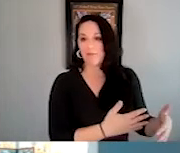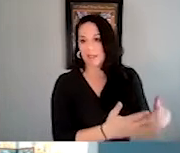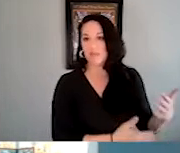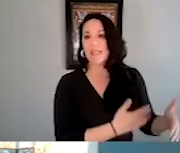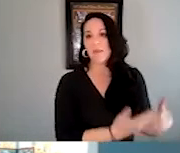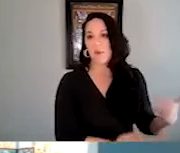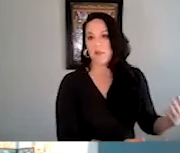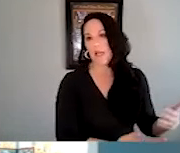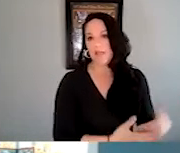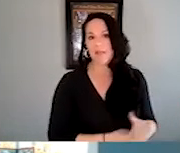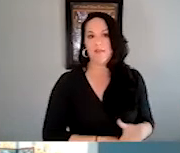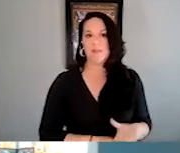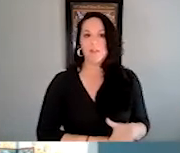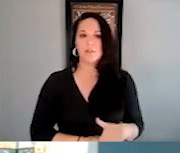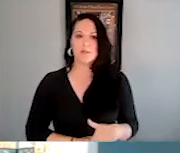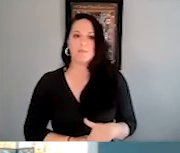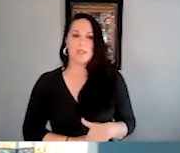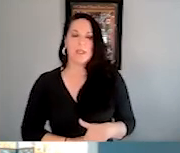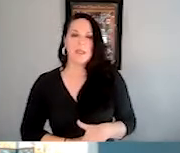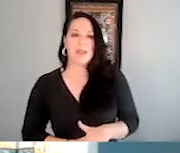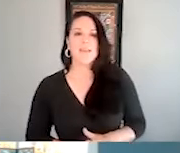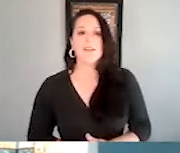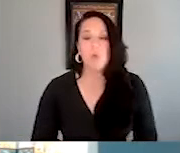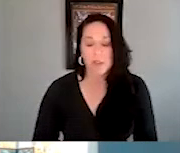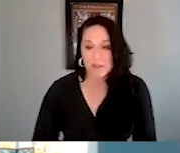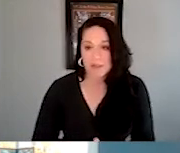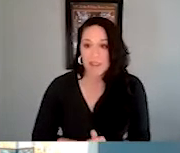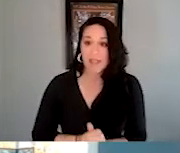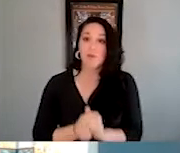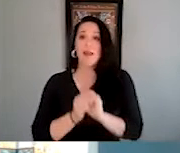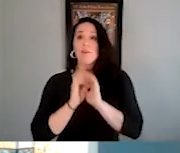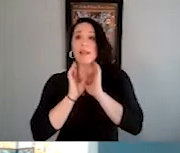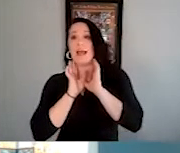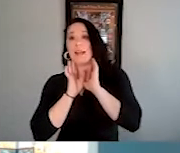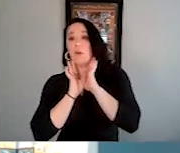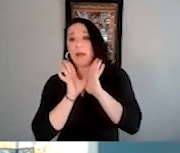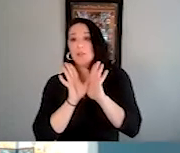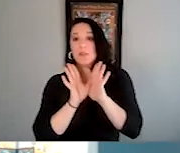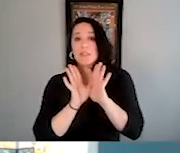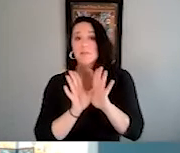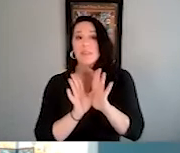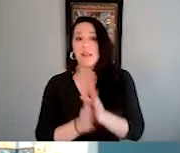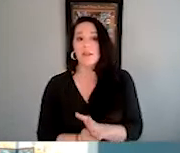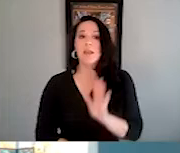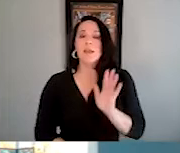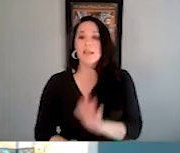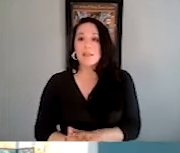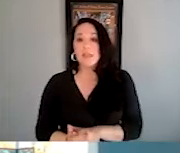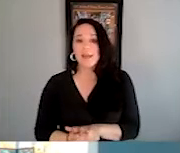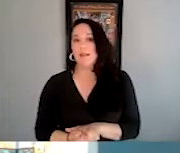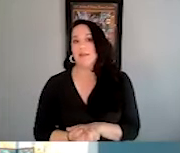and unraveling, taking apart that onion of issues. And then, of course, if you were ever like, I don't know how to do this and I'm